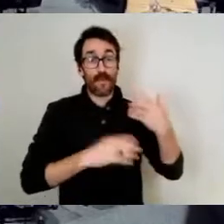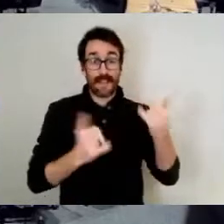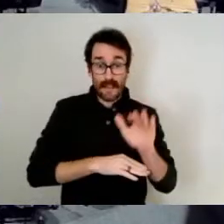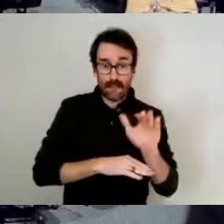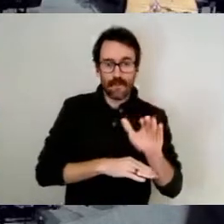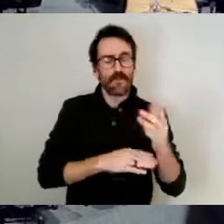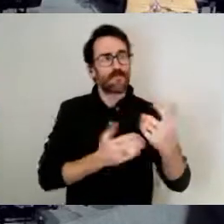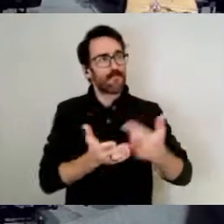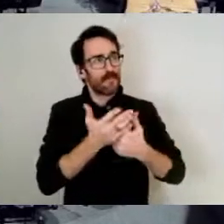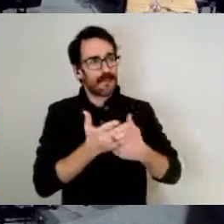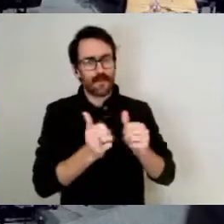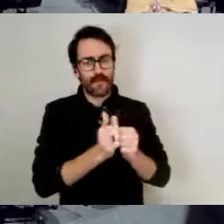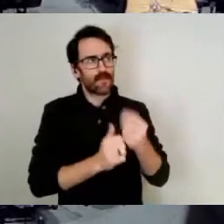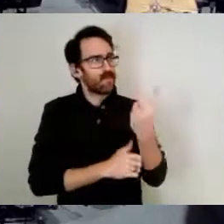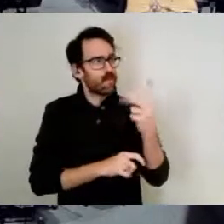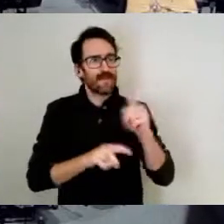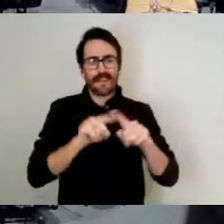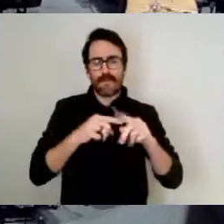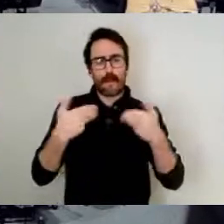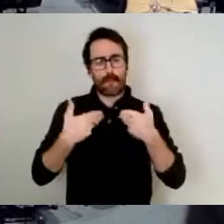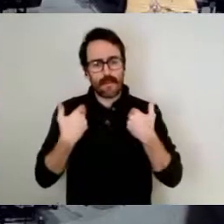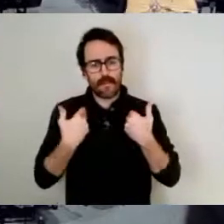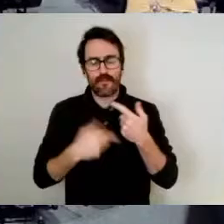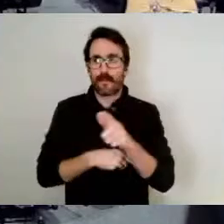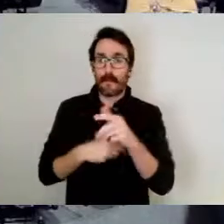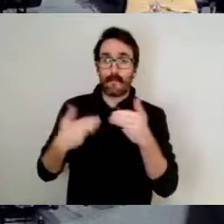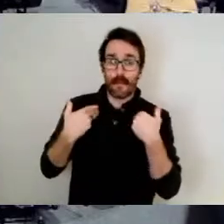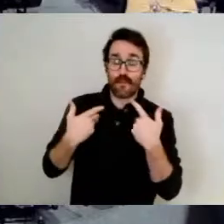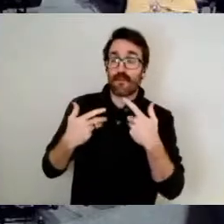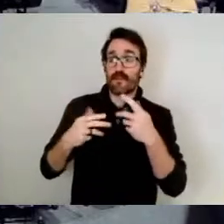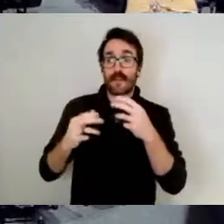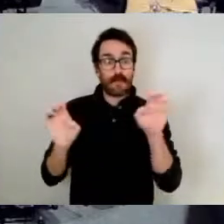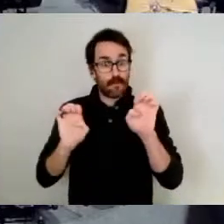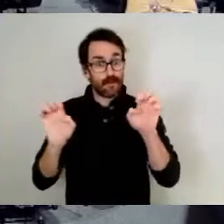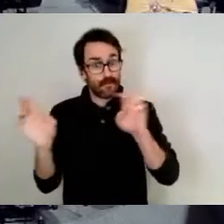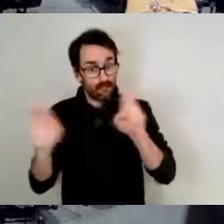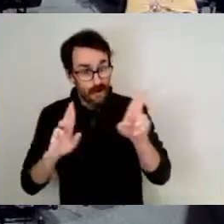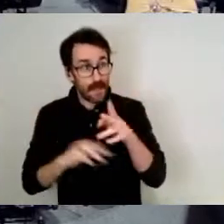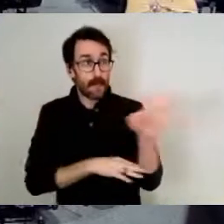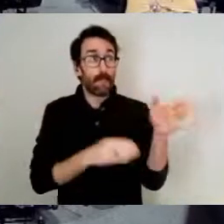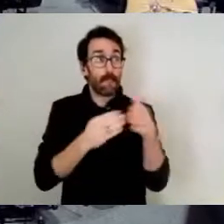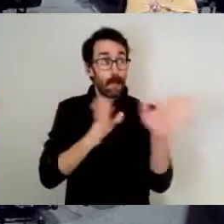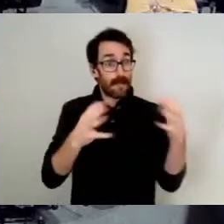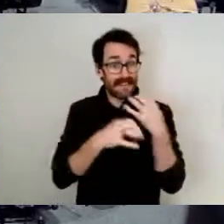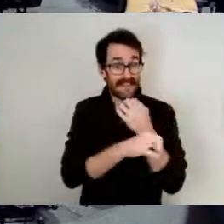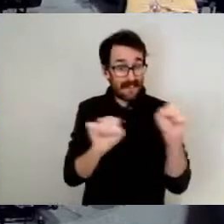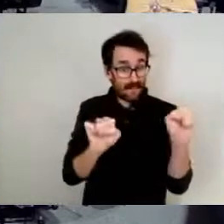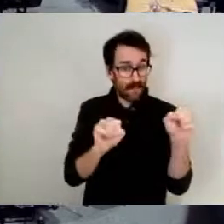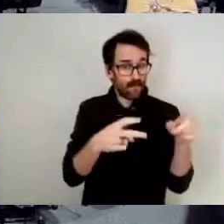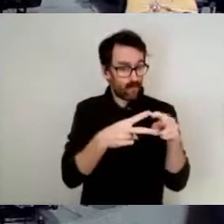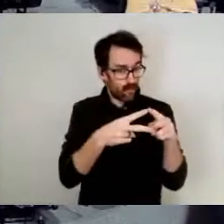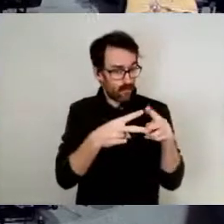Minister is up in the House of Commons just a little while ago speaking to this. He says that it has to stop,